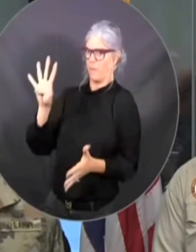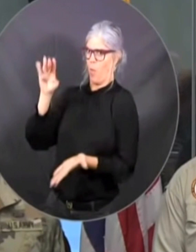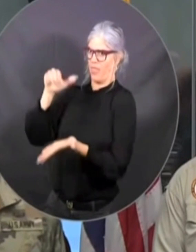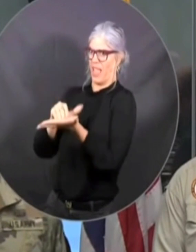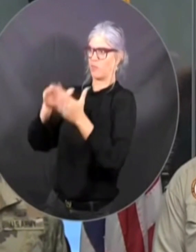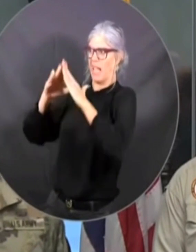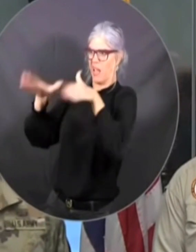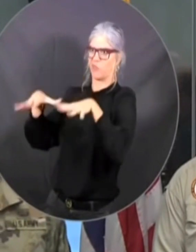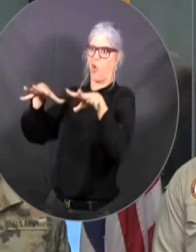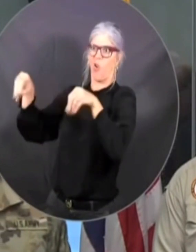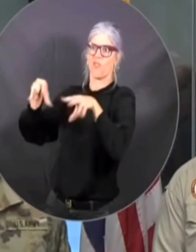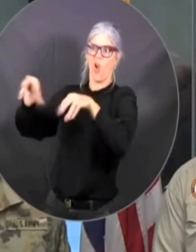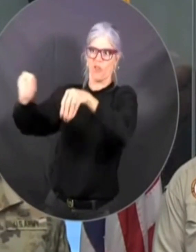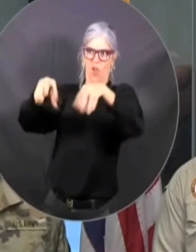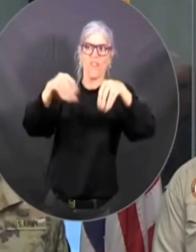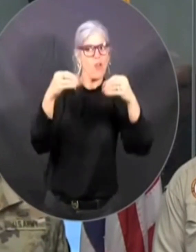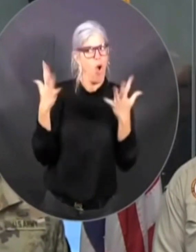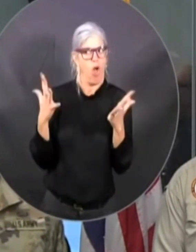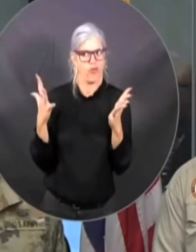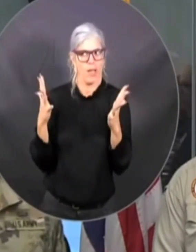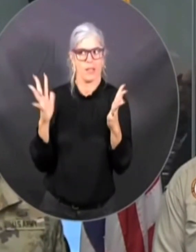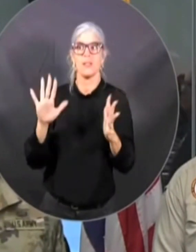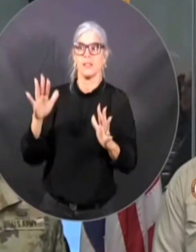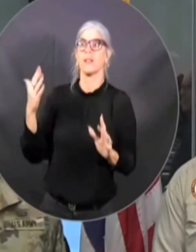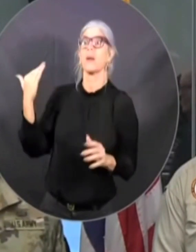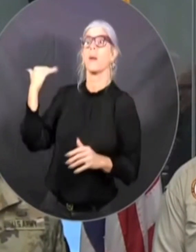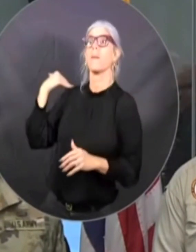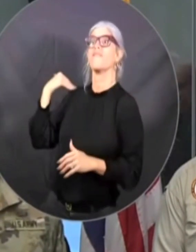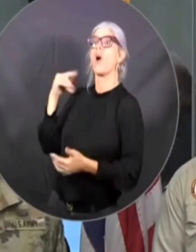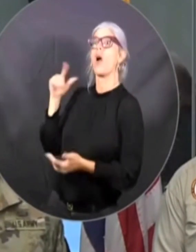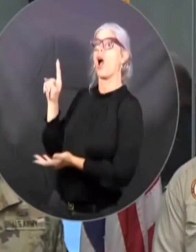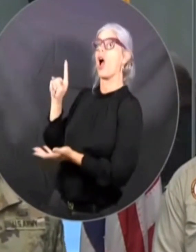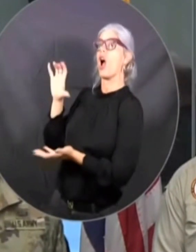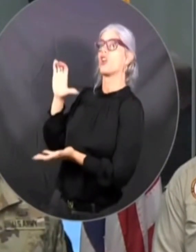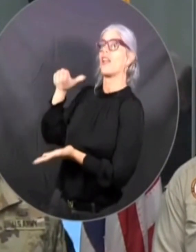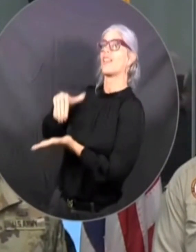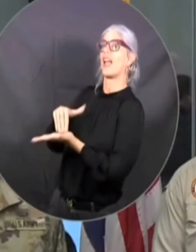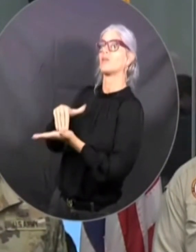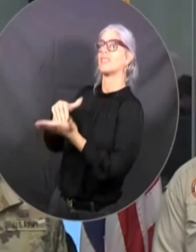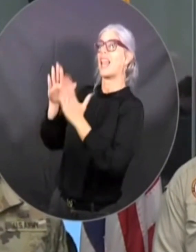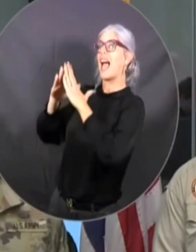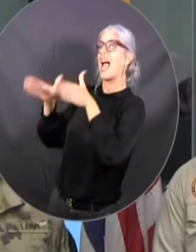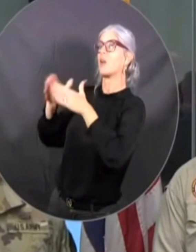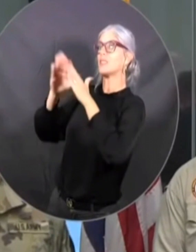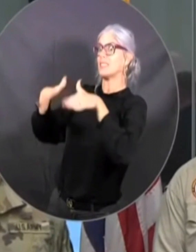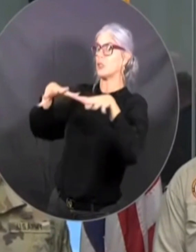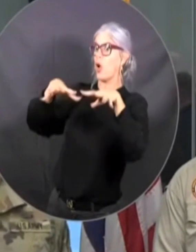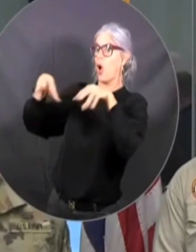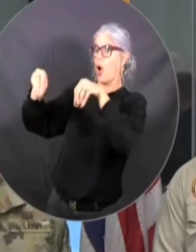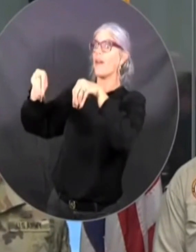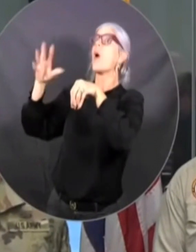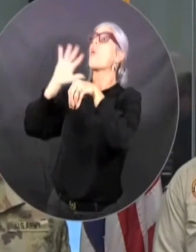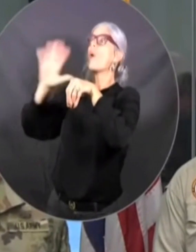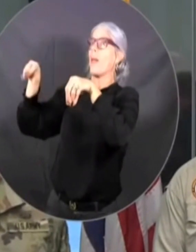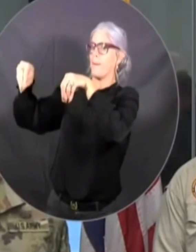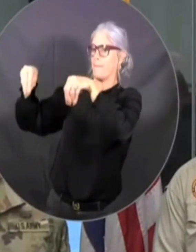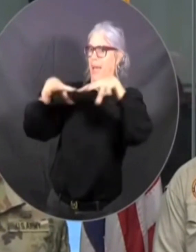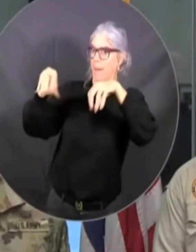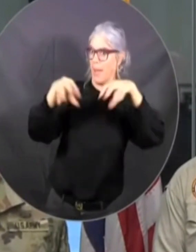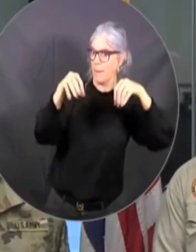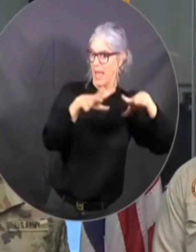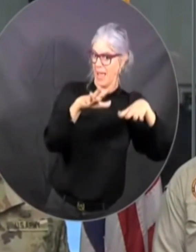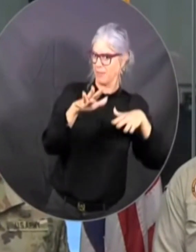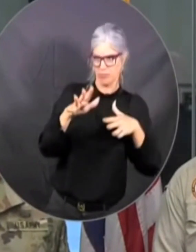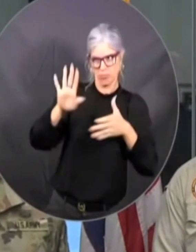over 100,000 households that have already been restored through hard work all through the night, and those